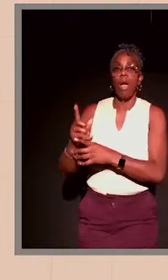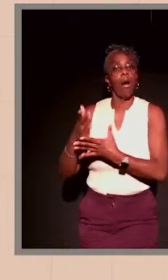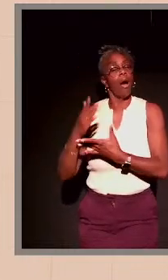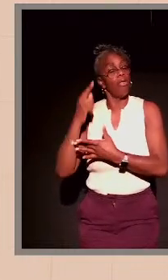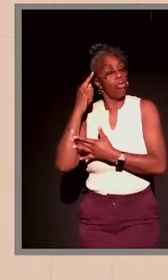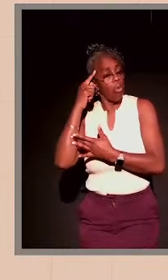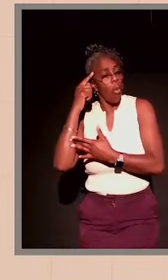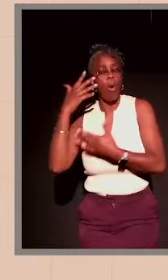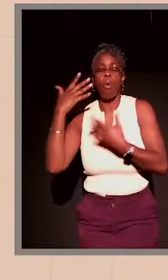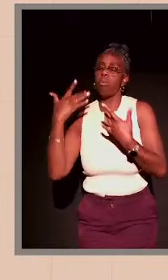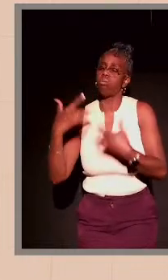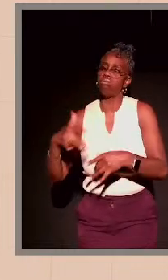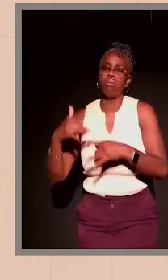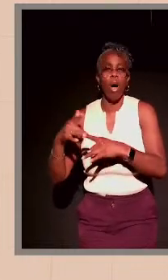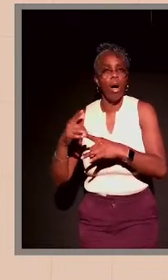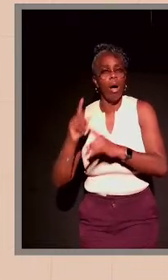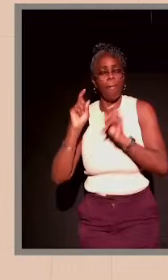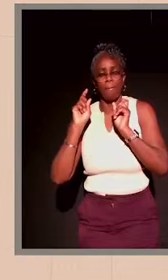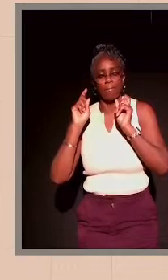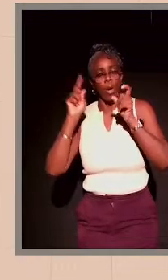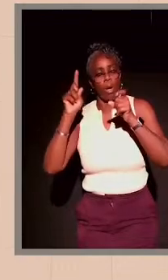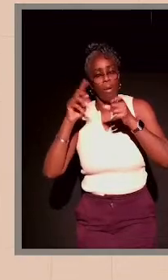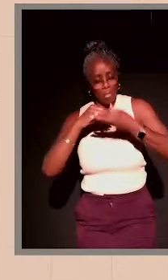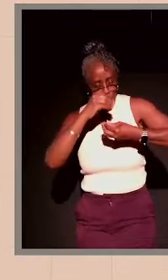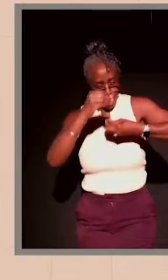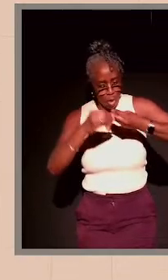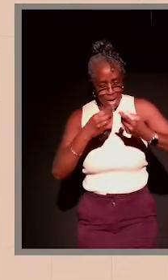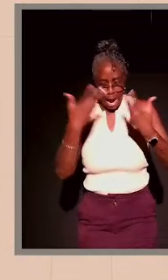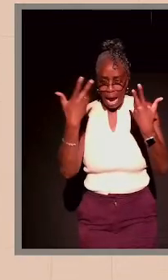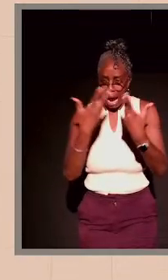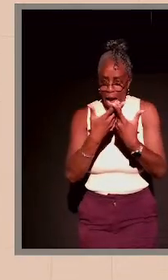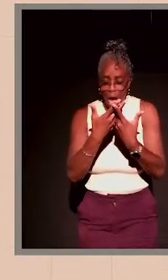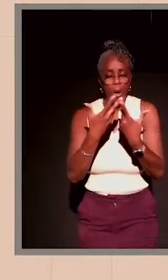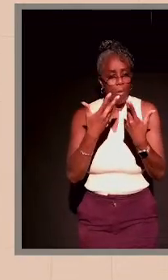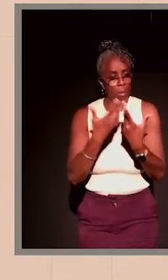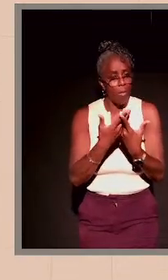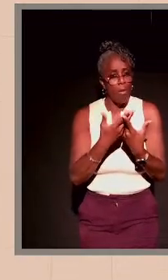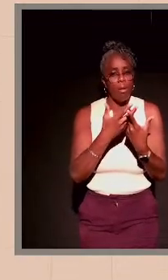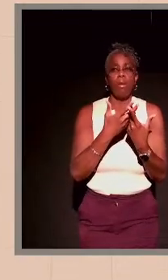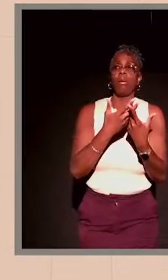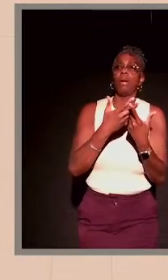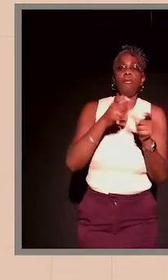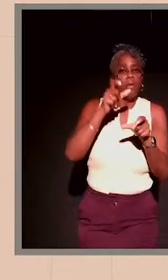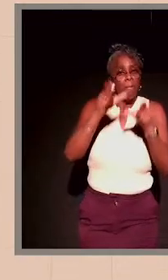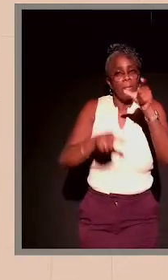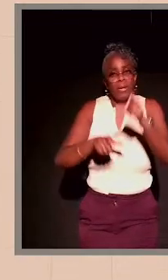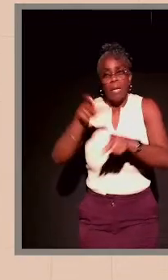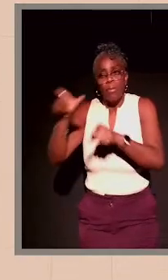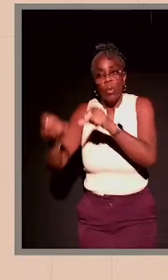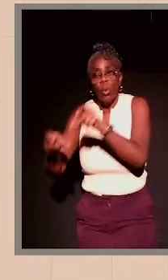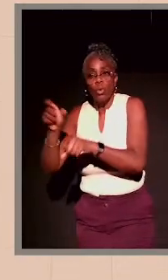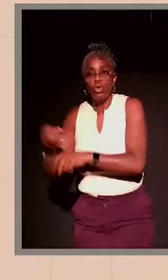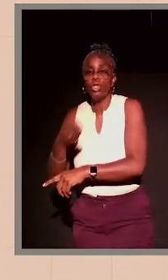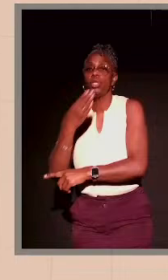wonderful if I could figure out a way for people to